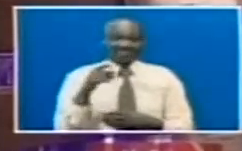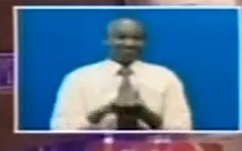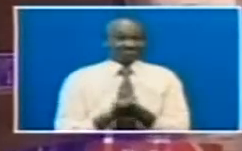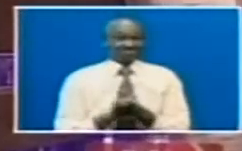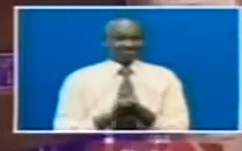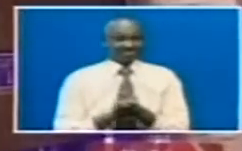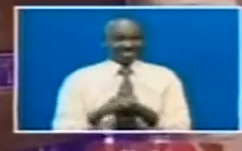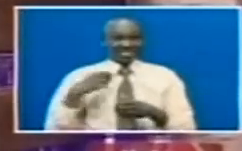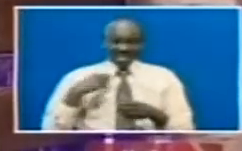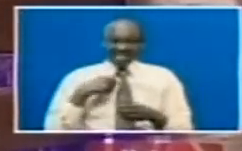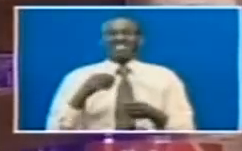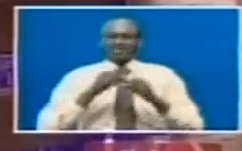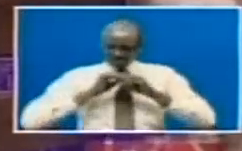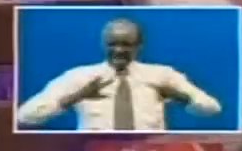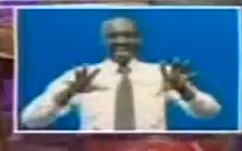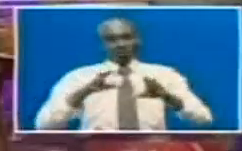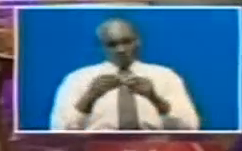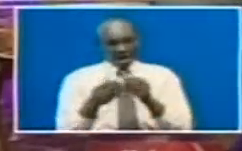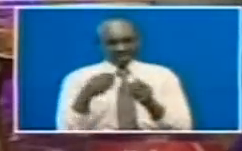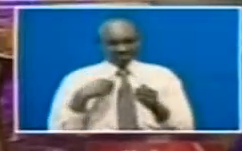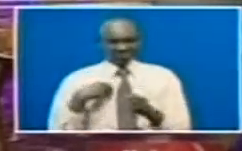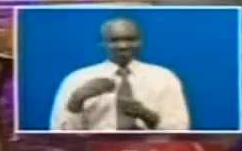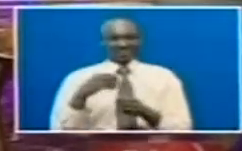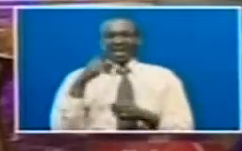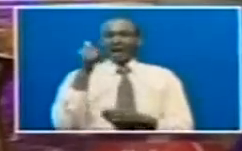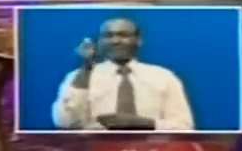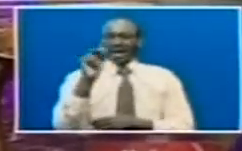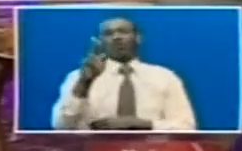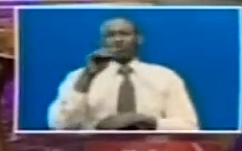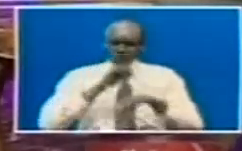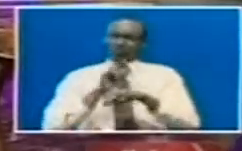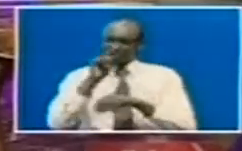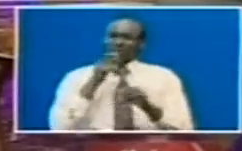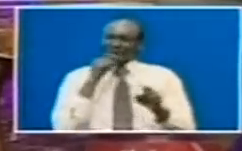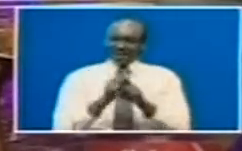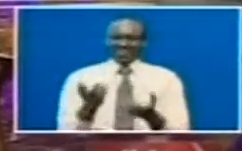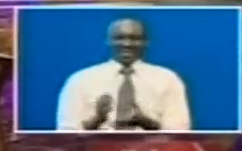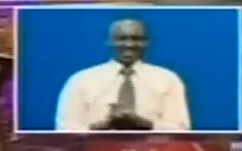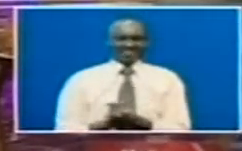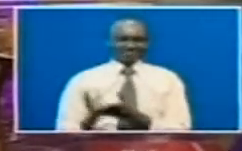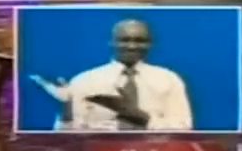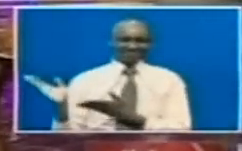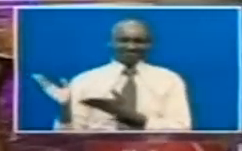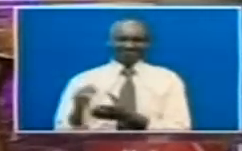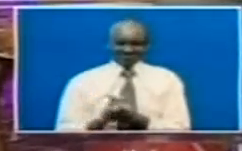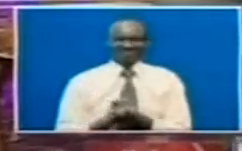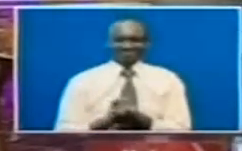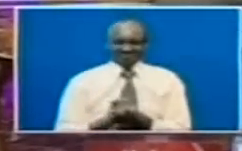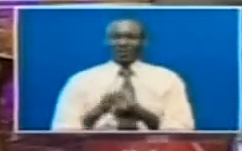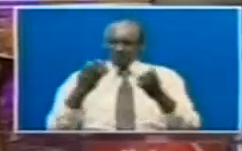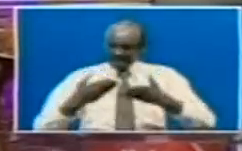syncing. Spread the word, Joseph Kamaru. Good to see you, my brother. Me too. Karibu sana.